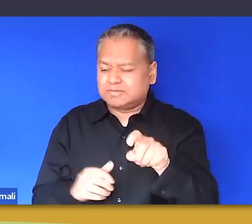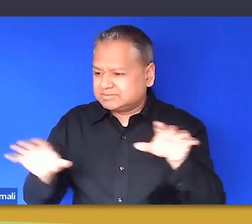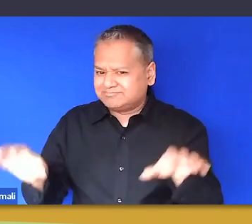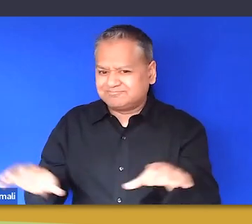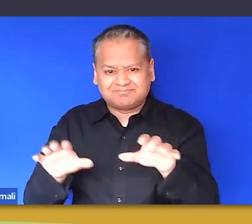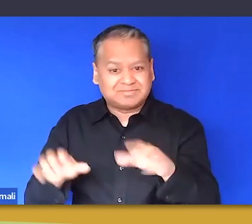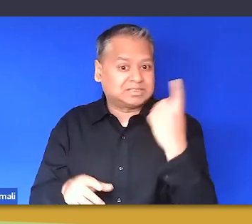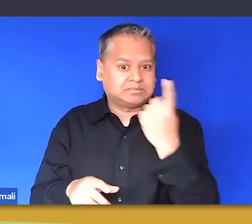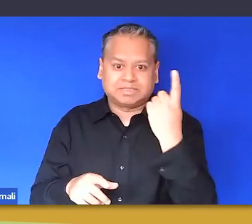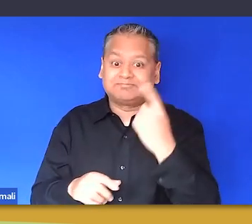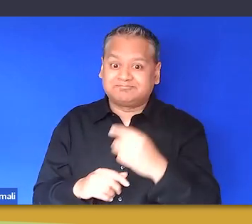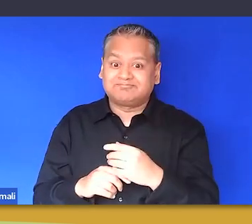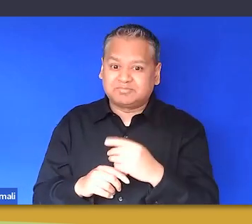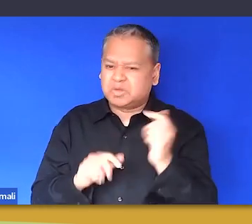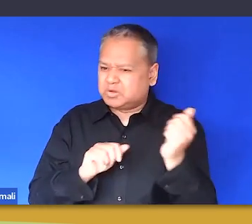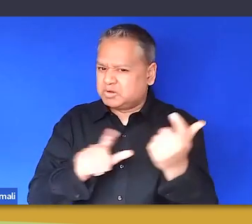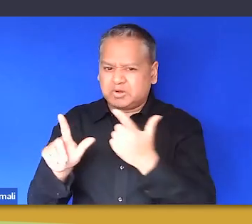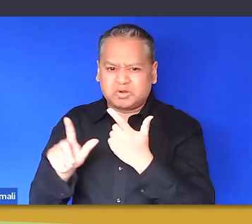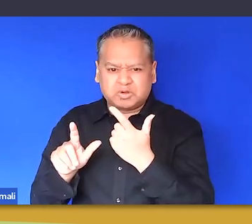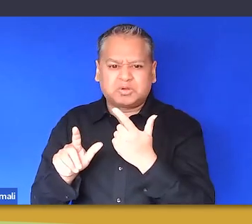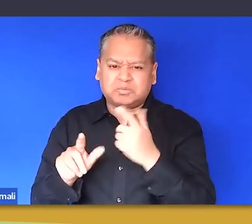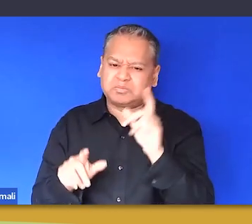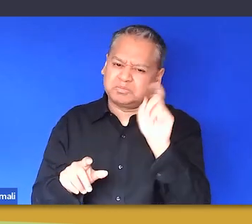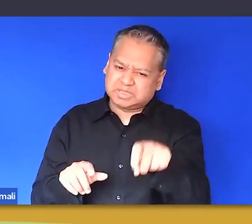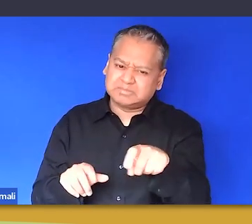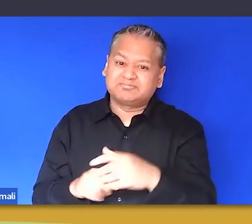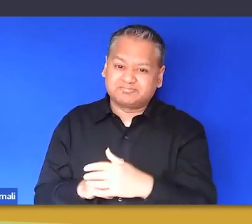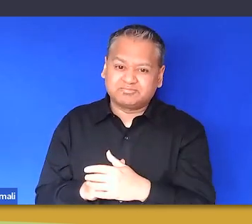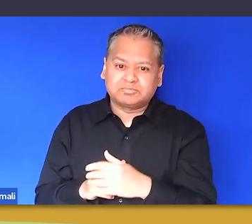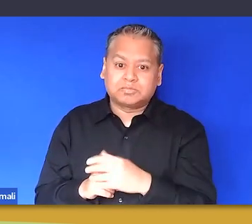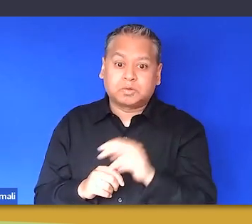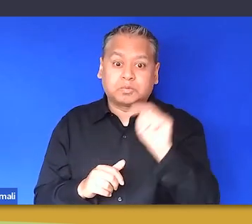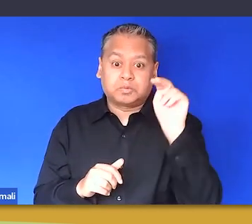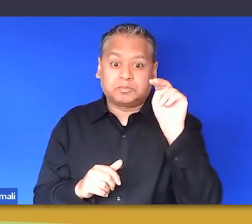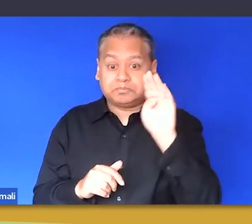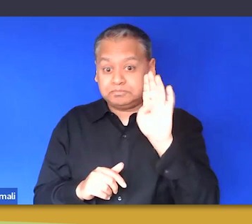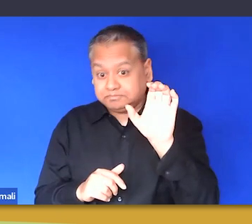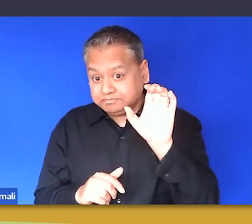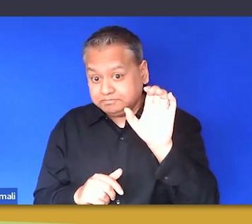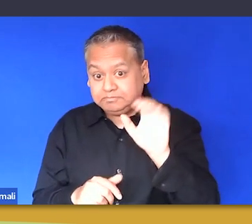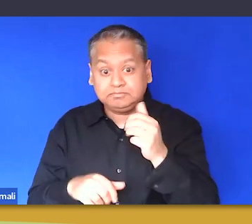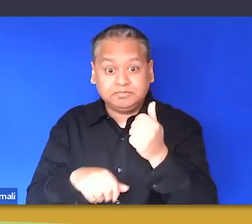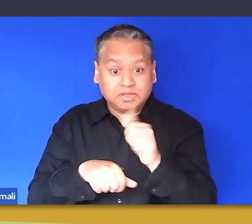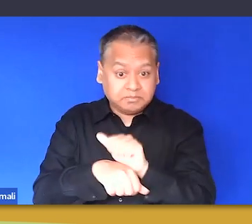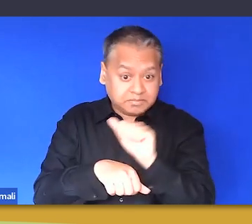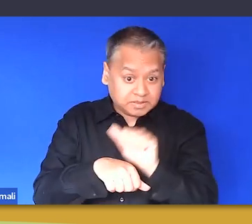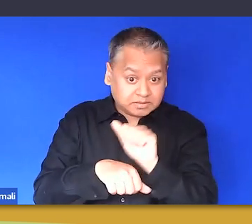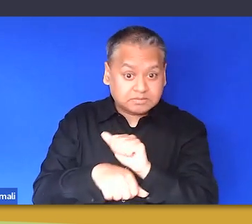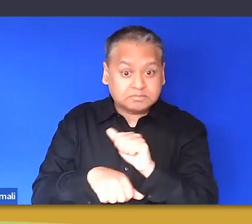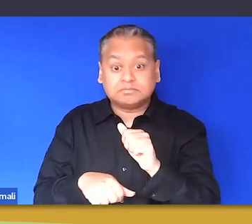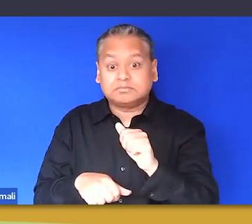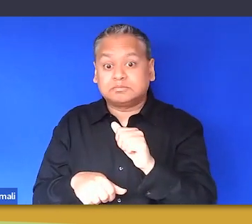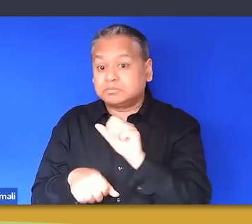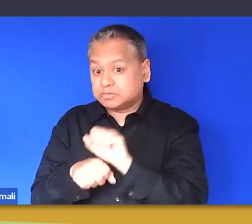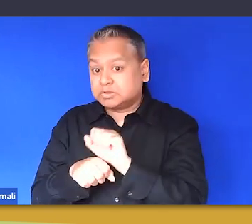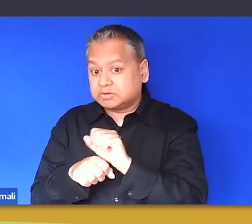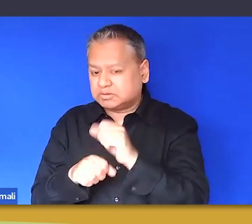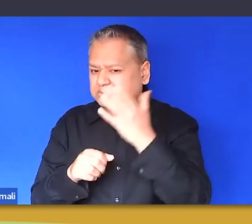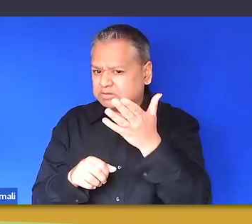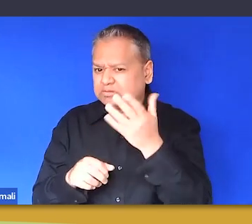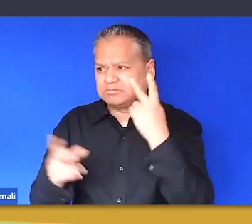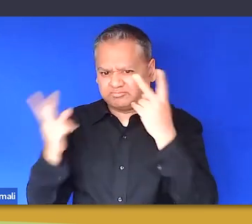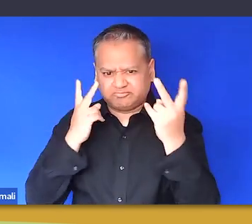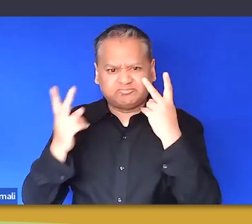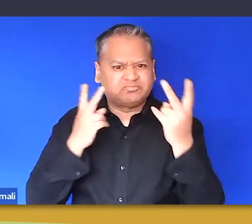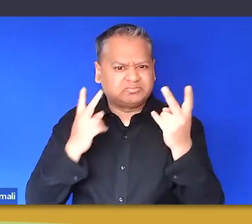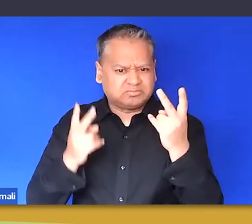depend on it. The Highway of Tears is not an urban legend. My work in the North with Indigenous youth showed me the scary connection